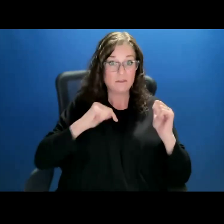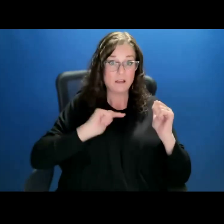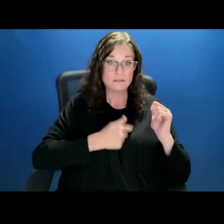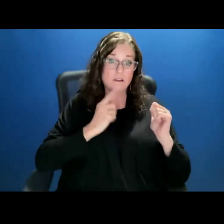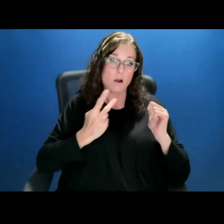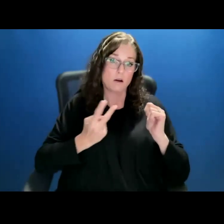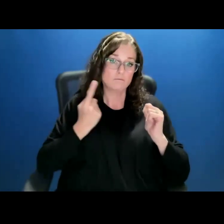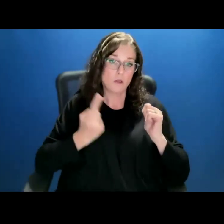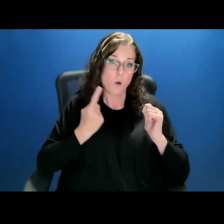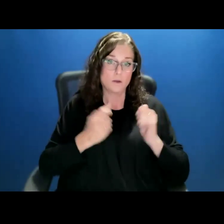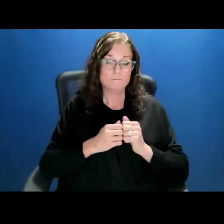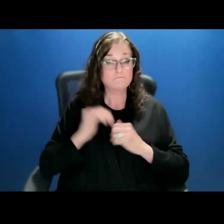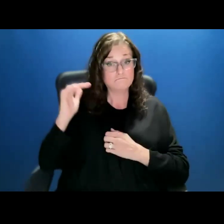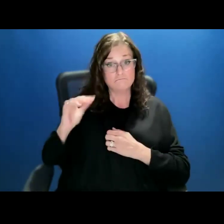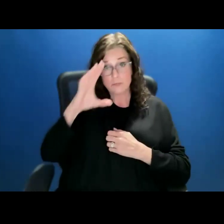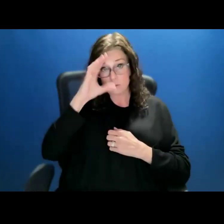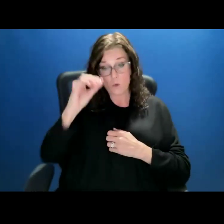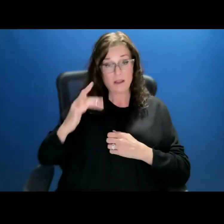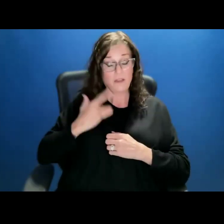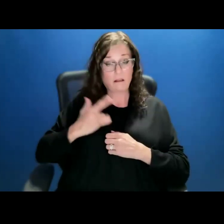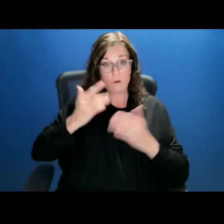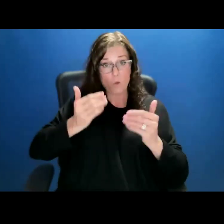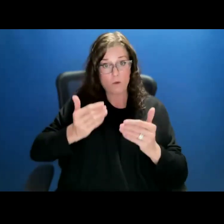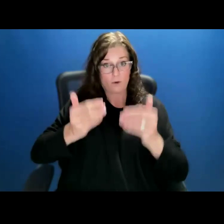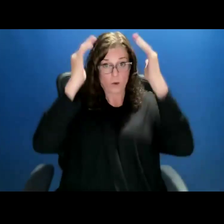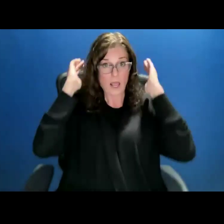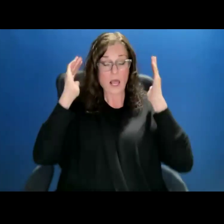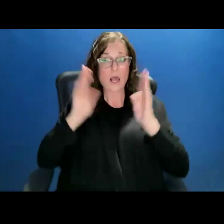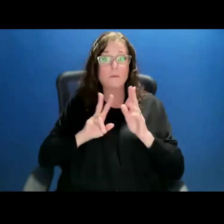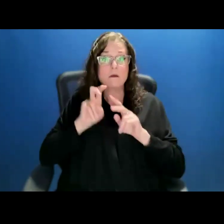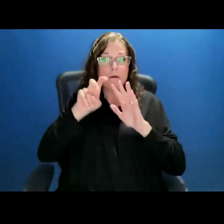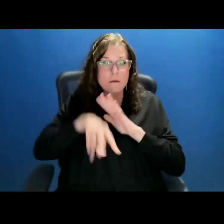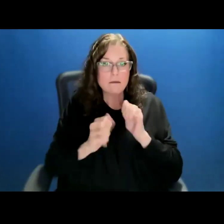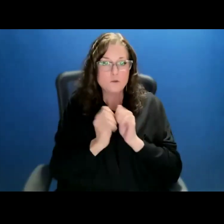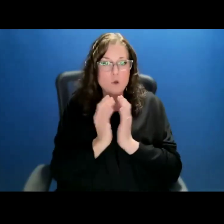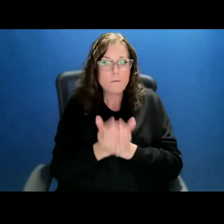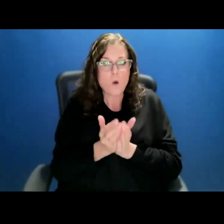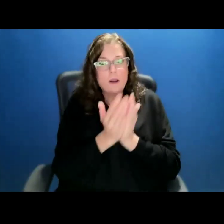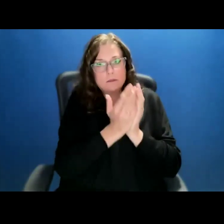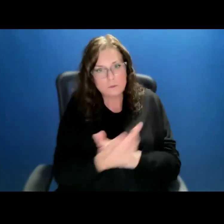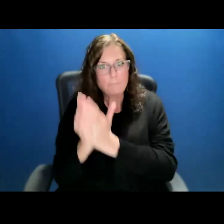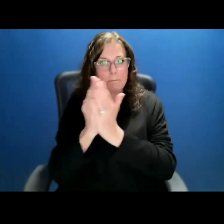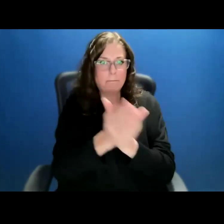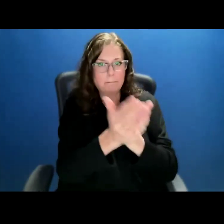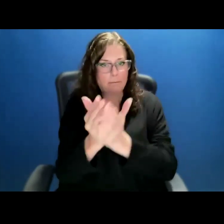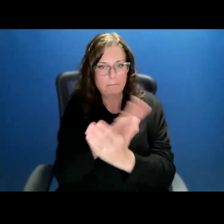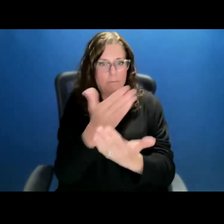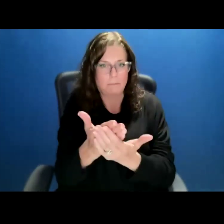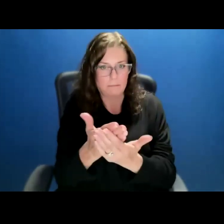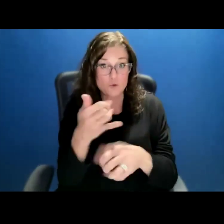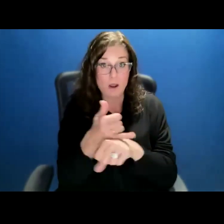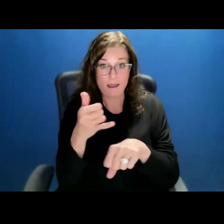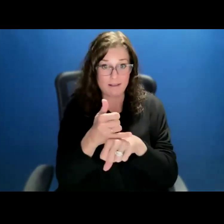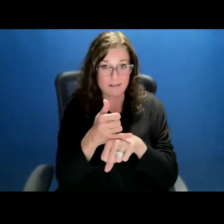alone. A little boy, feeling overwhelmed, climbs into a boat and is swept away to the island. He's